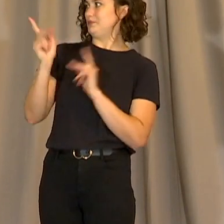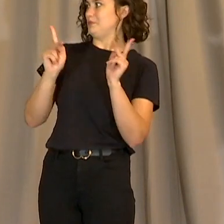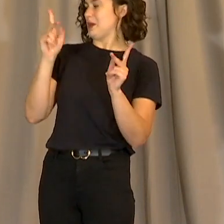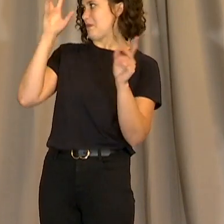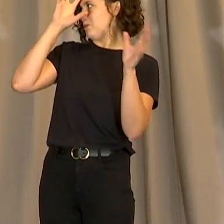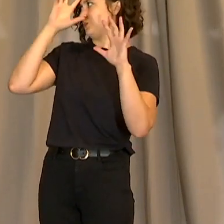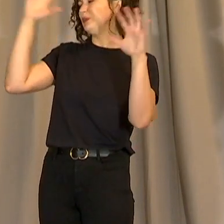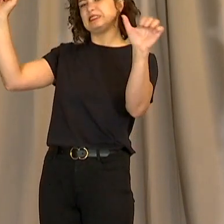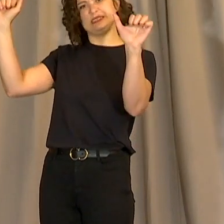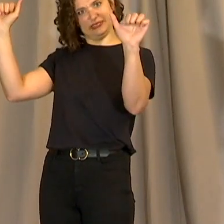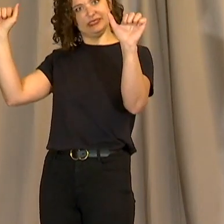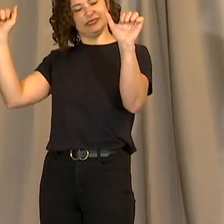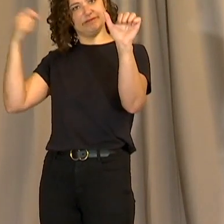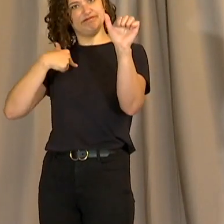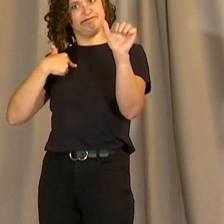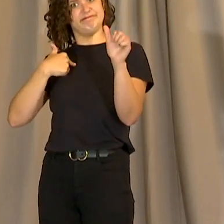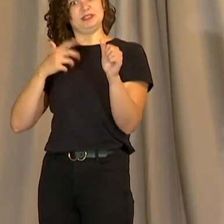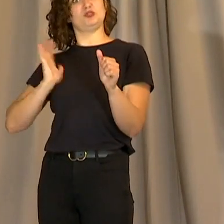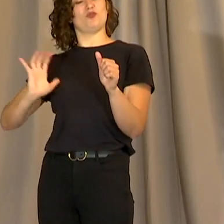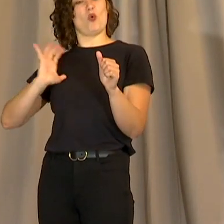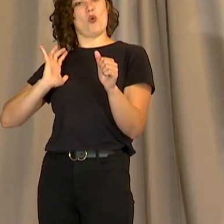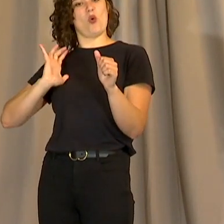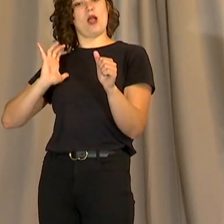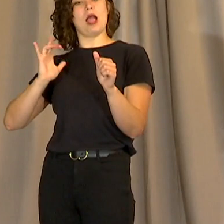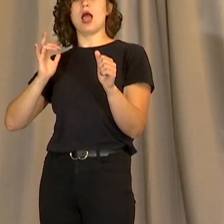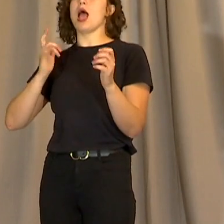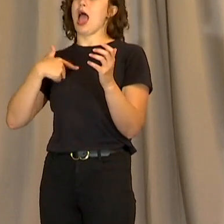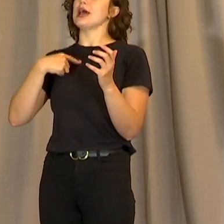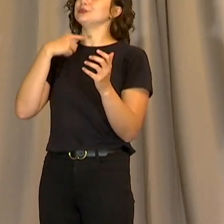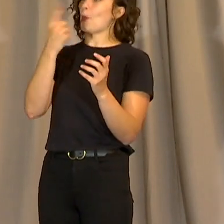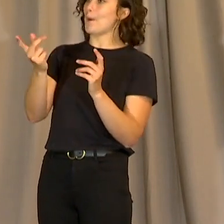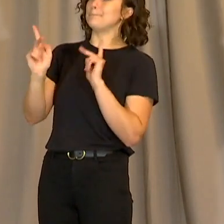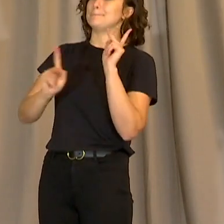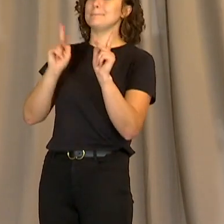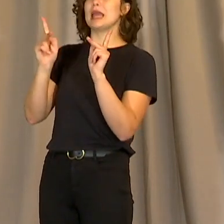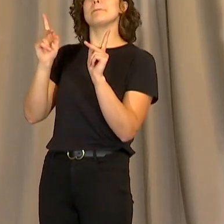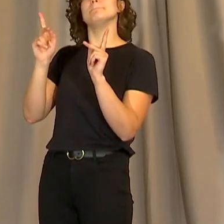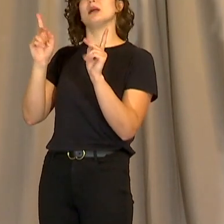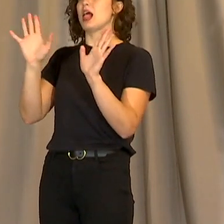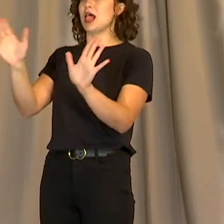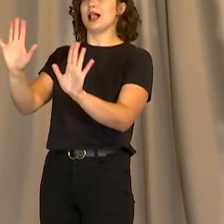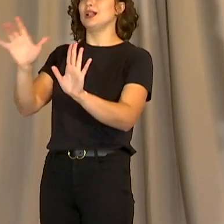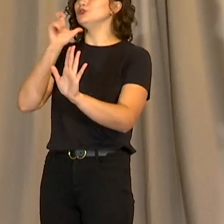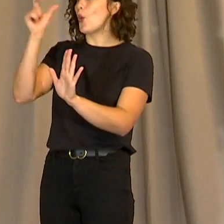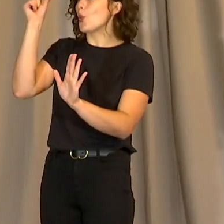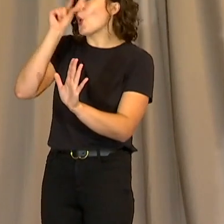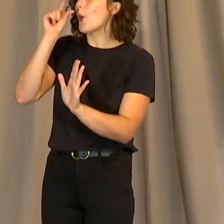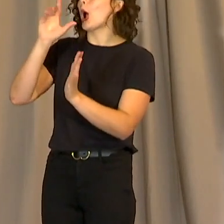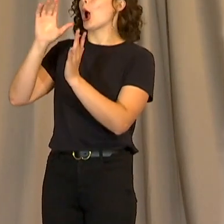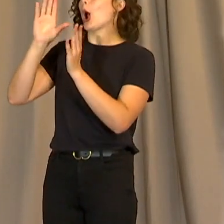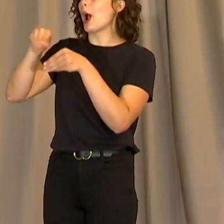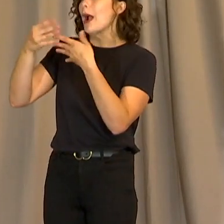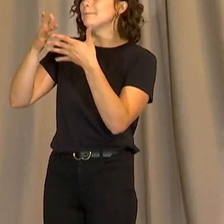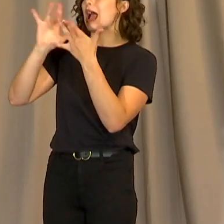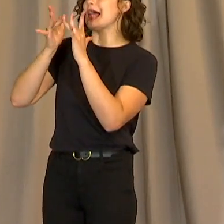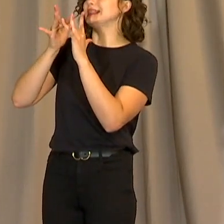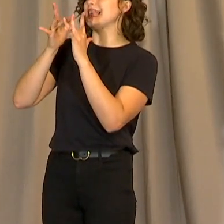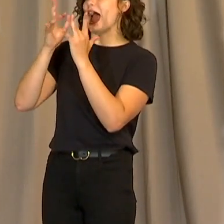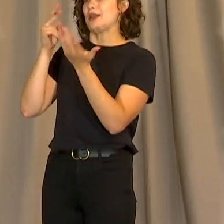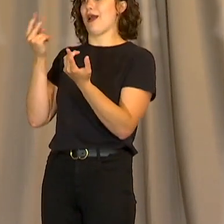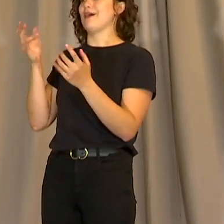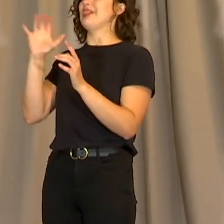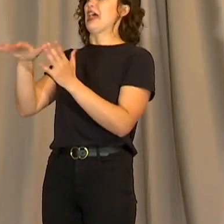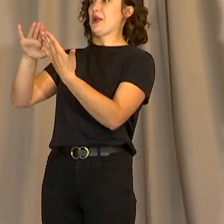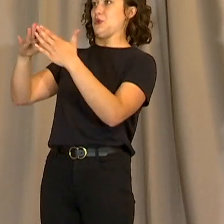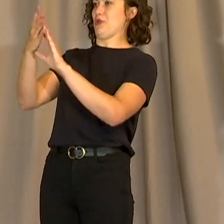And I'd ask you not to Google it and have that set your understanding of the community. But instead, I would